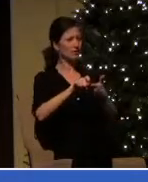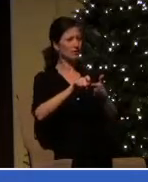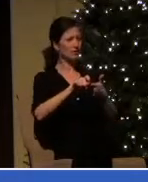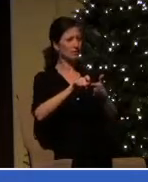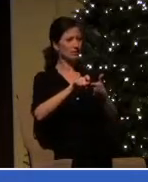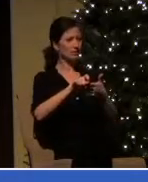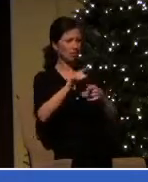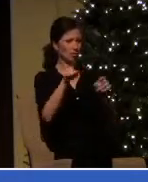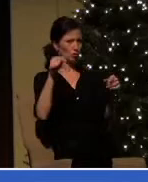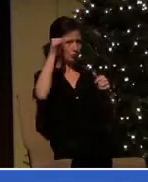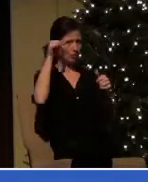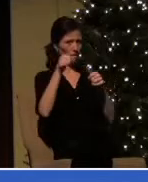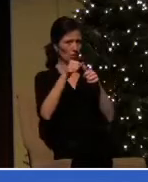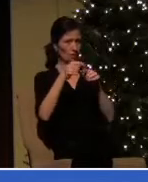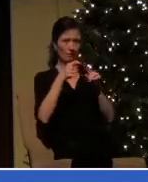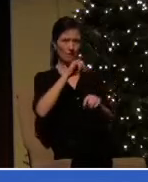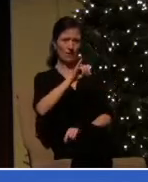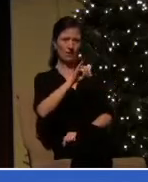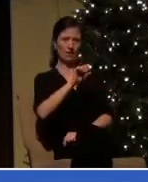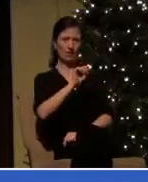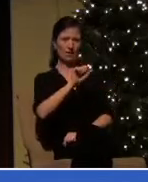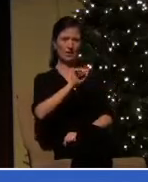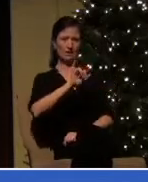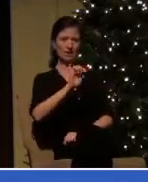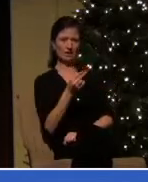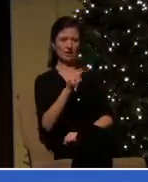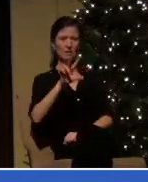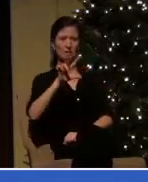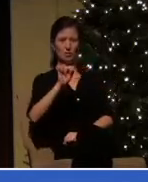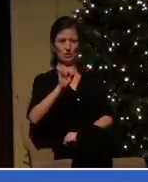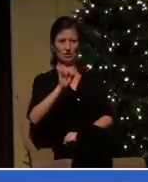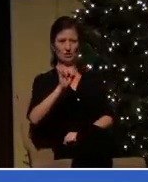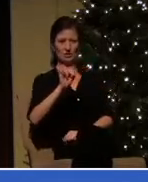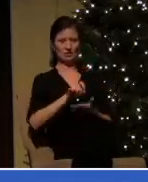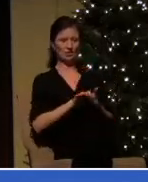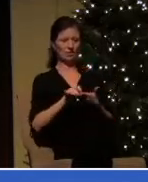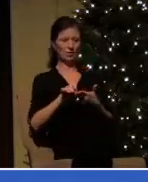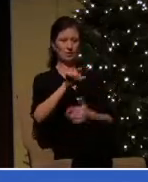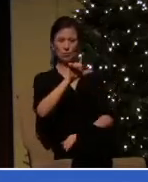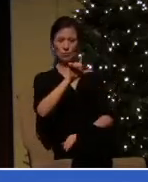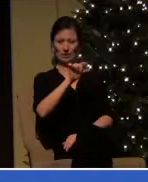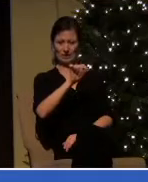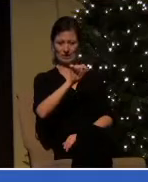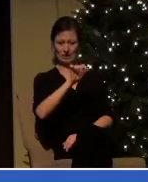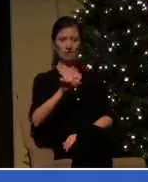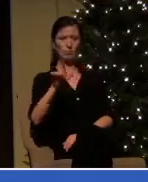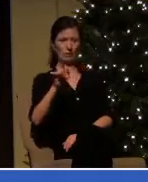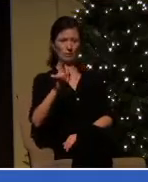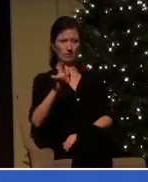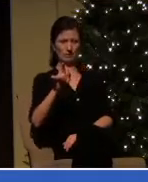you might well remember, too, from Isaiah chapter 30, the verses 20 and